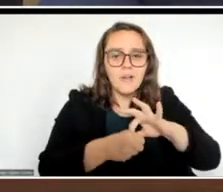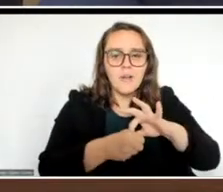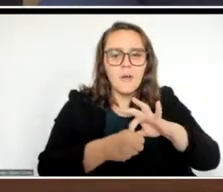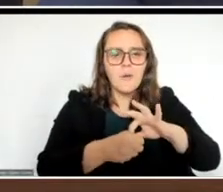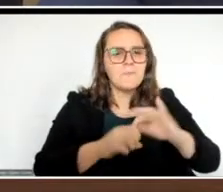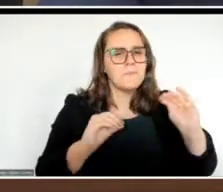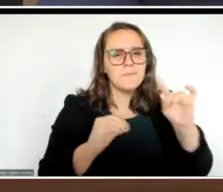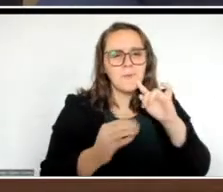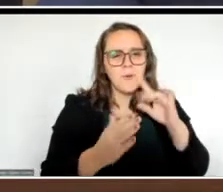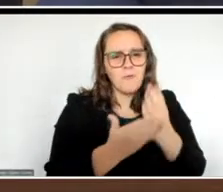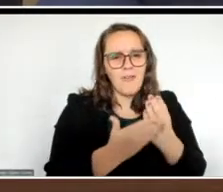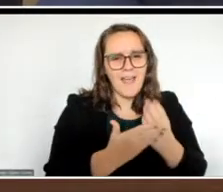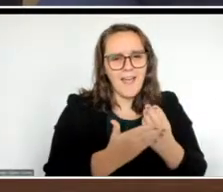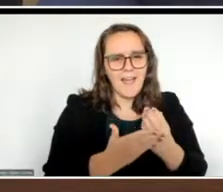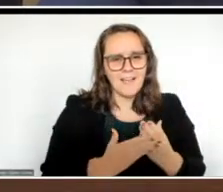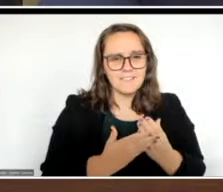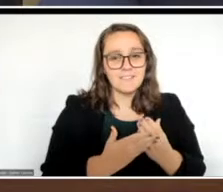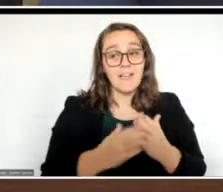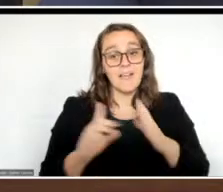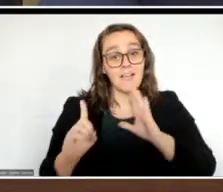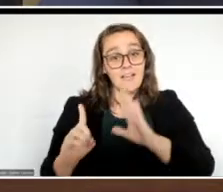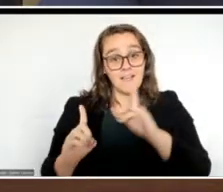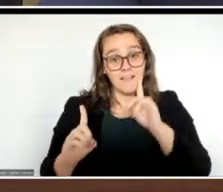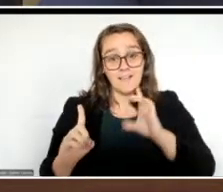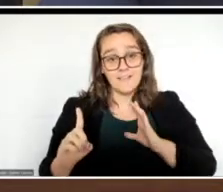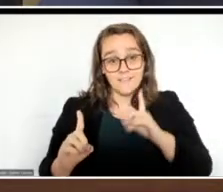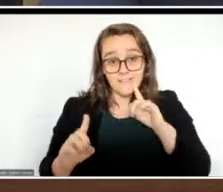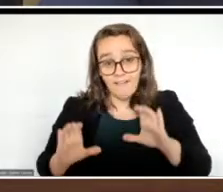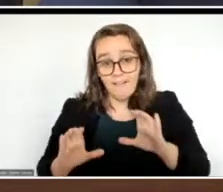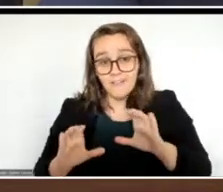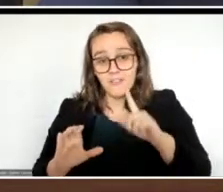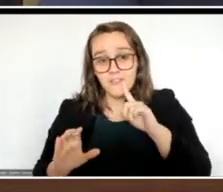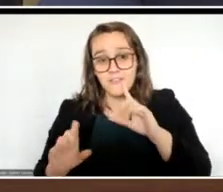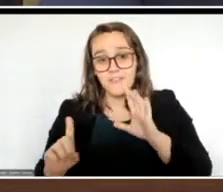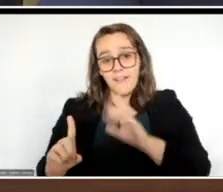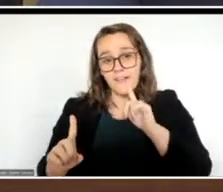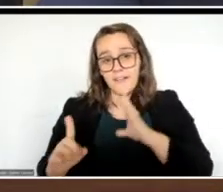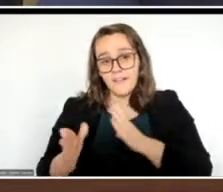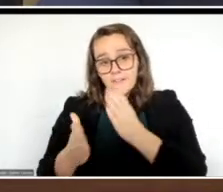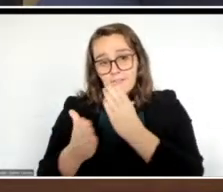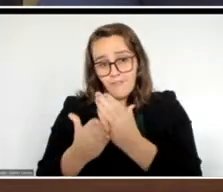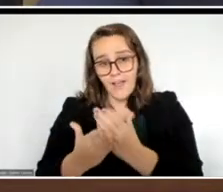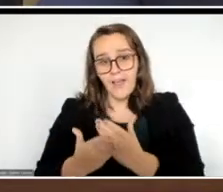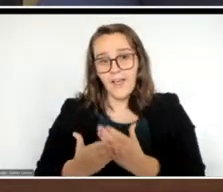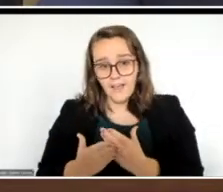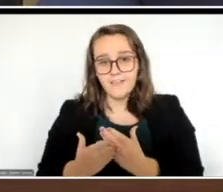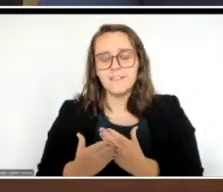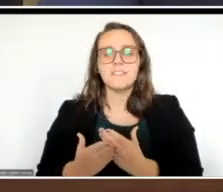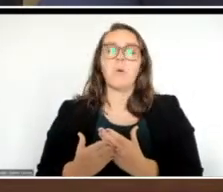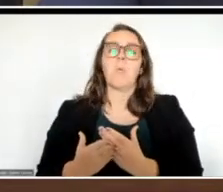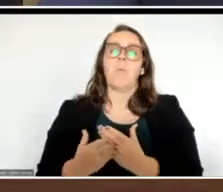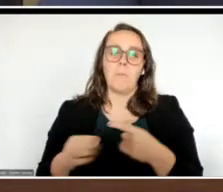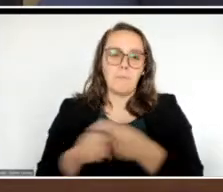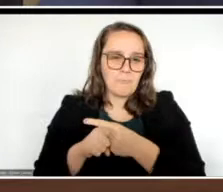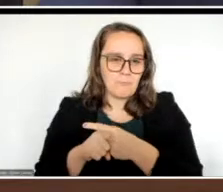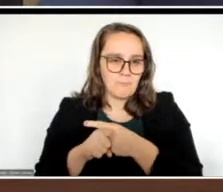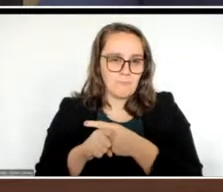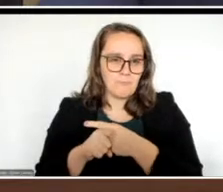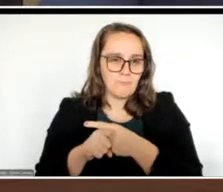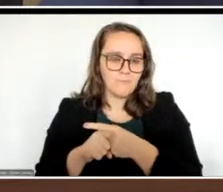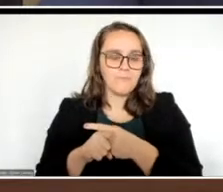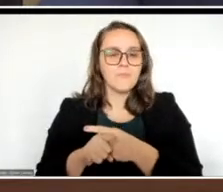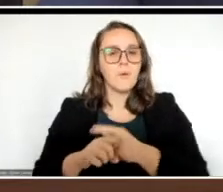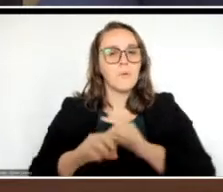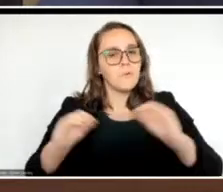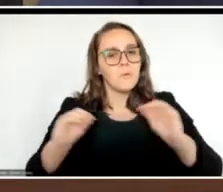a defense. There is no defense that Donald Trump was duped or irrational. No president can